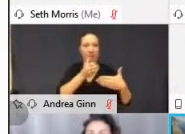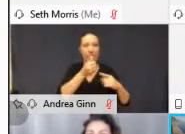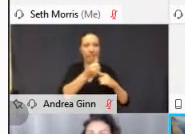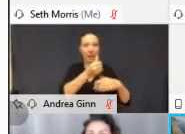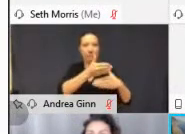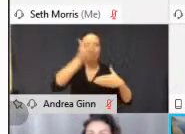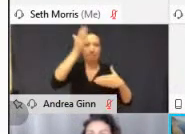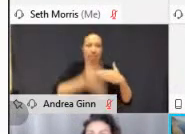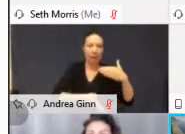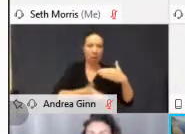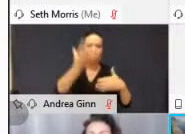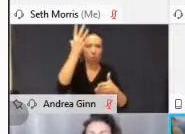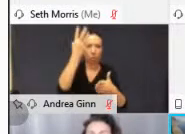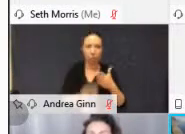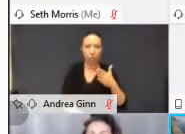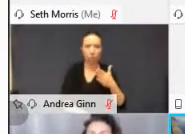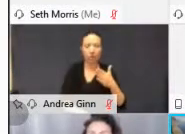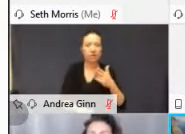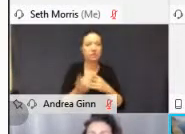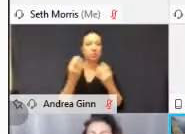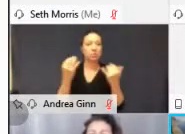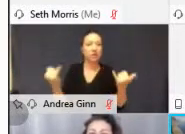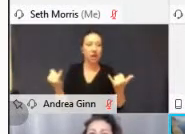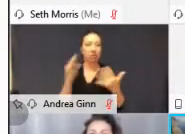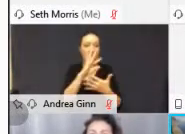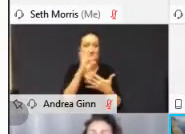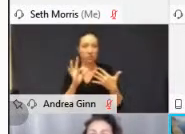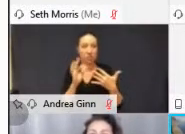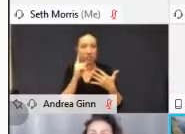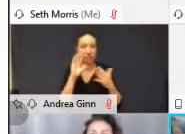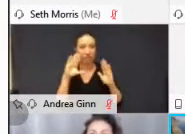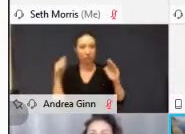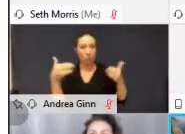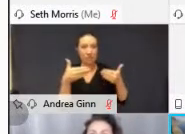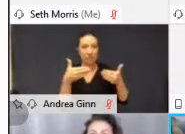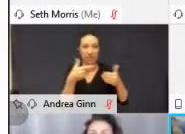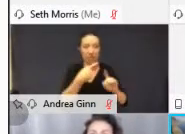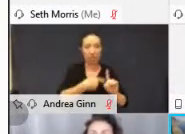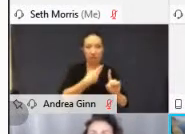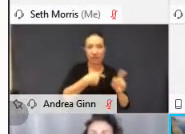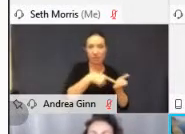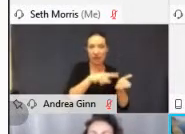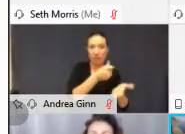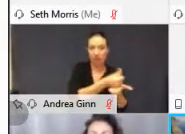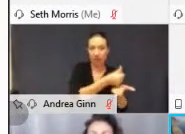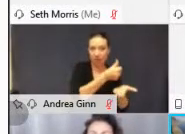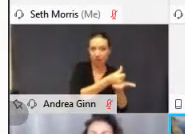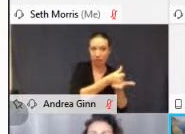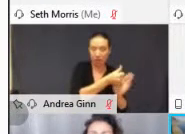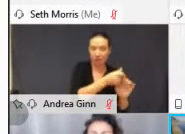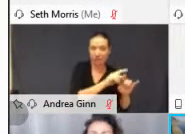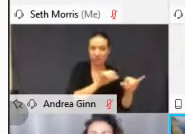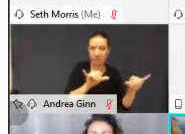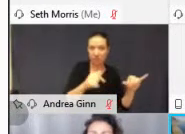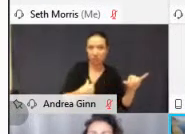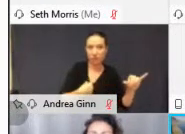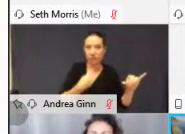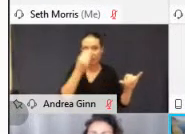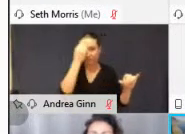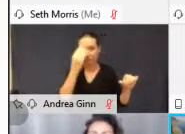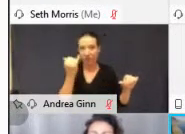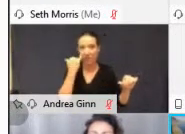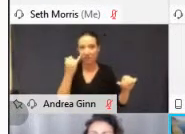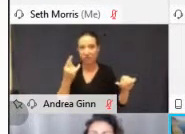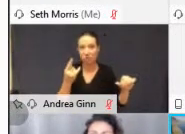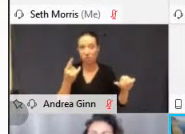we're tackling premium assistance for New Mexicans, we're saying, when somebody makes